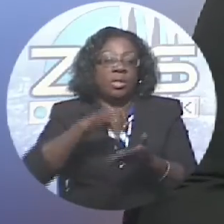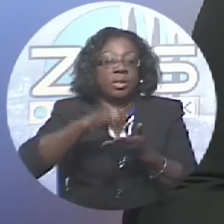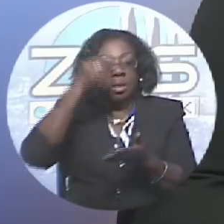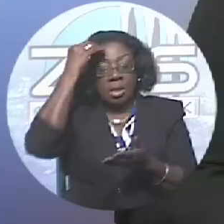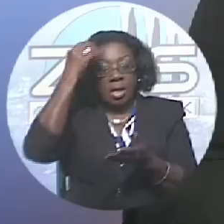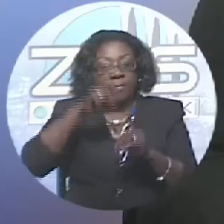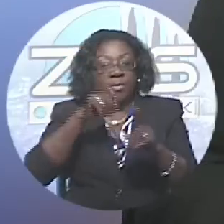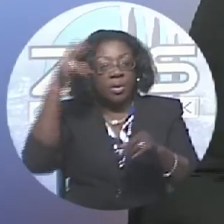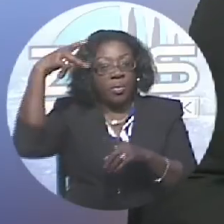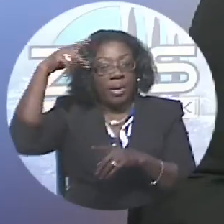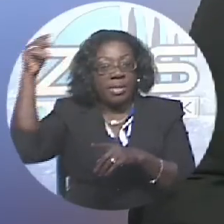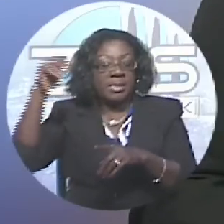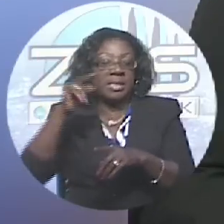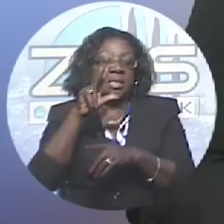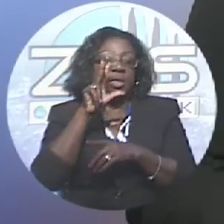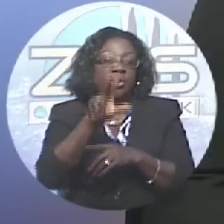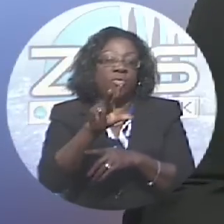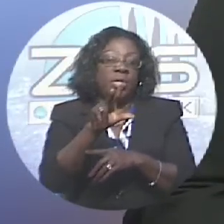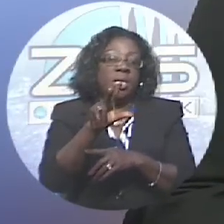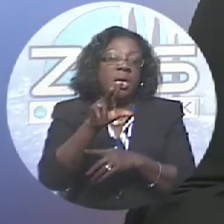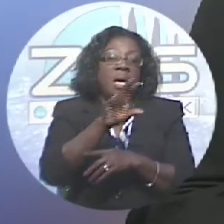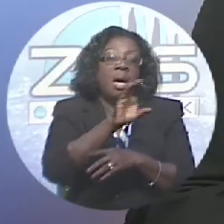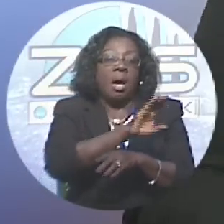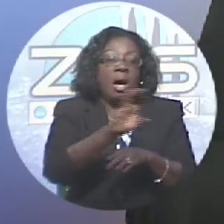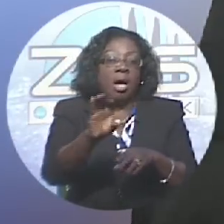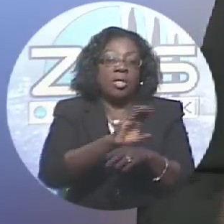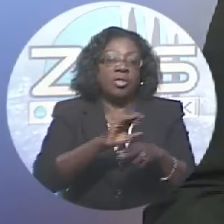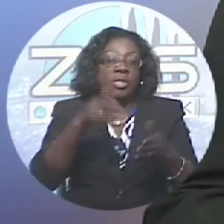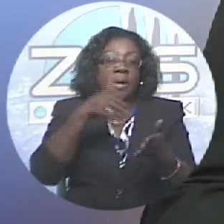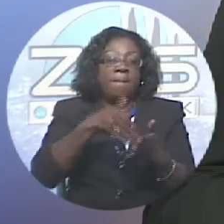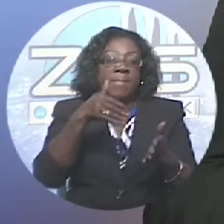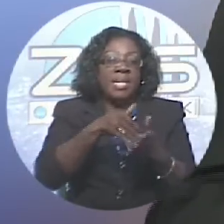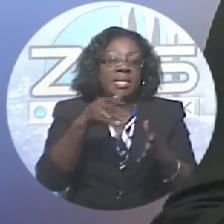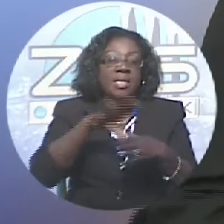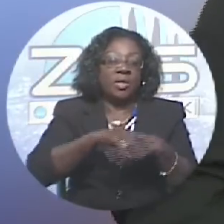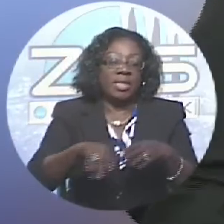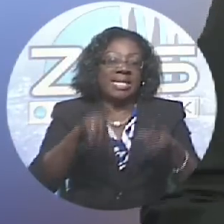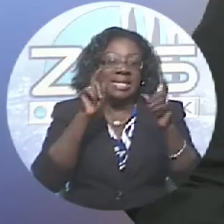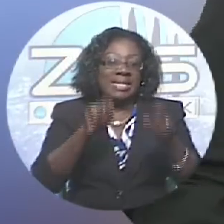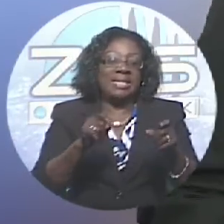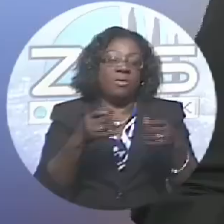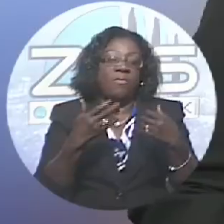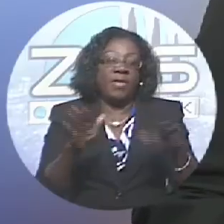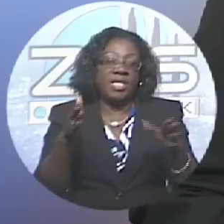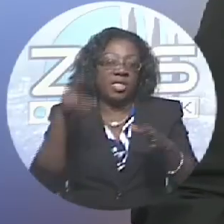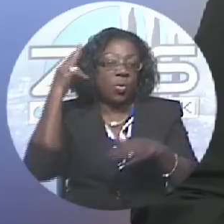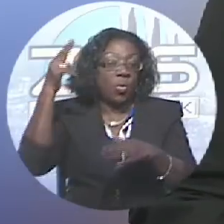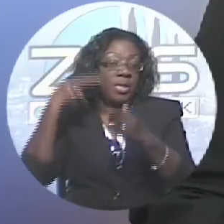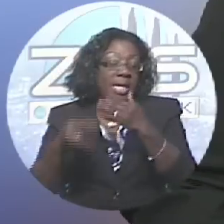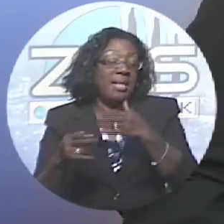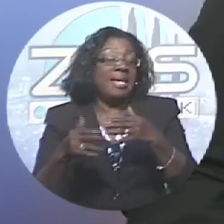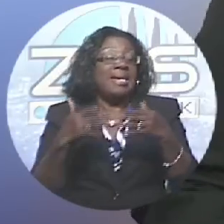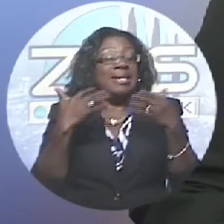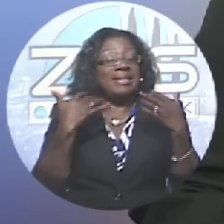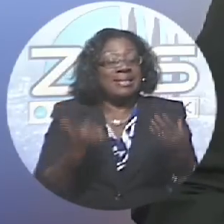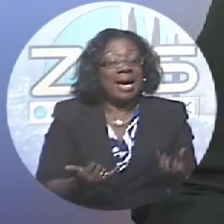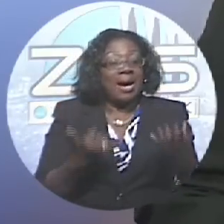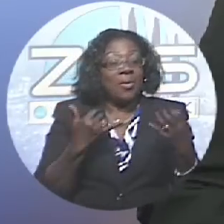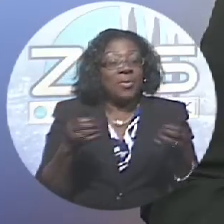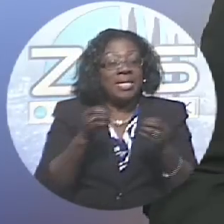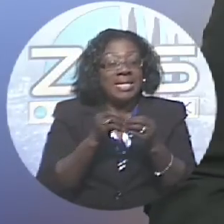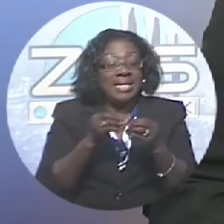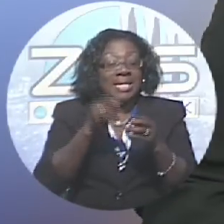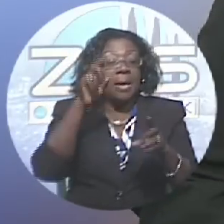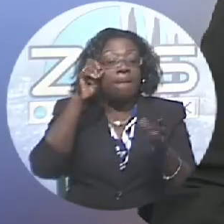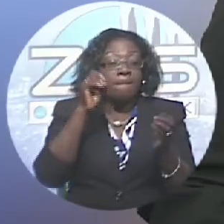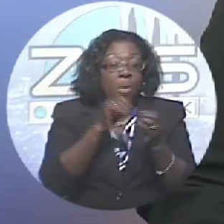million reportedly needed to complete Baha has now actually doubled as a result of the deterioration of the property as